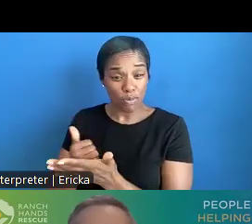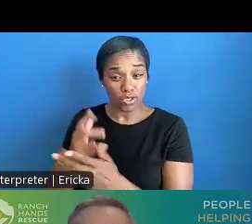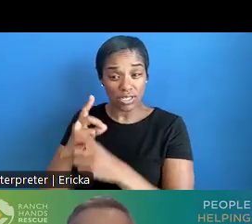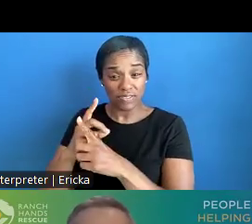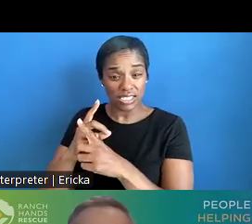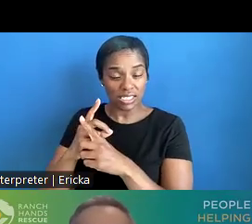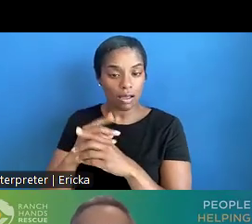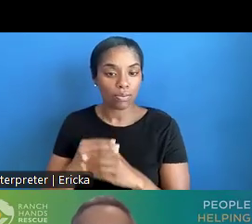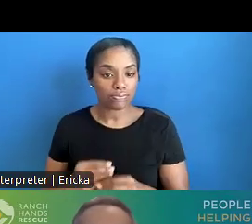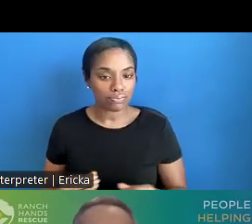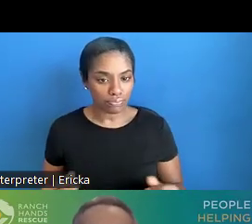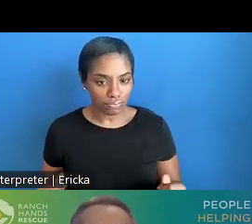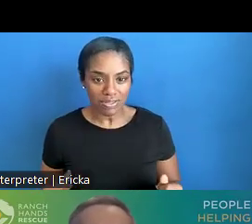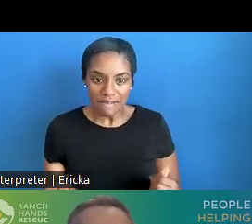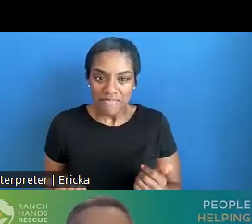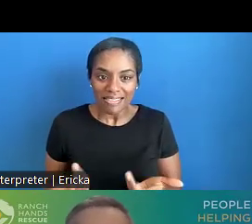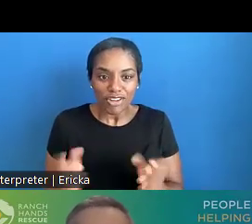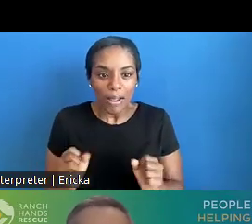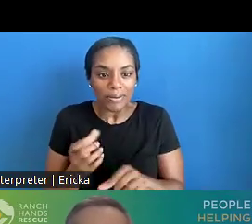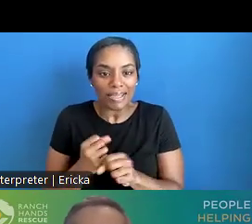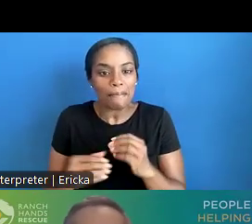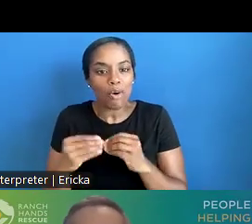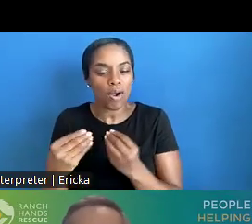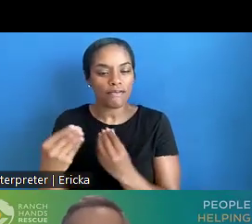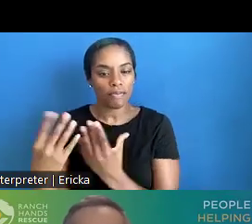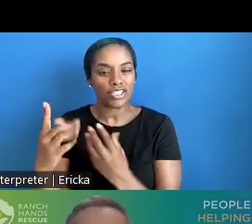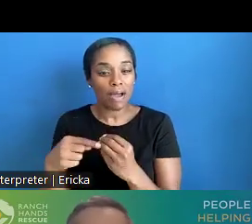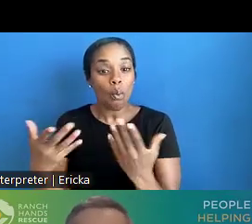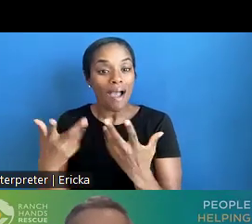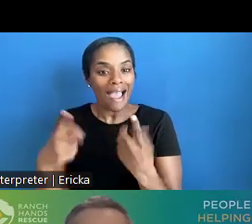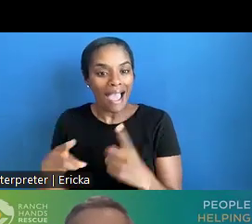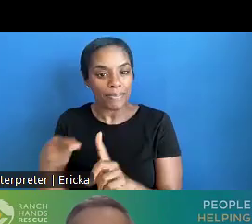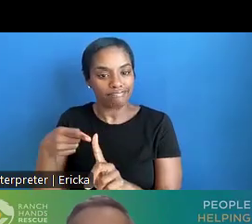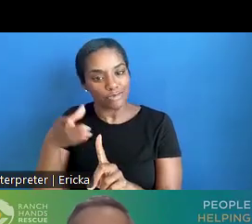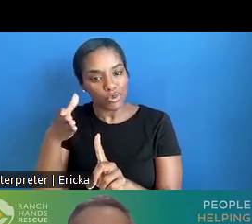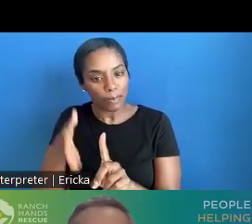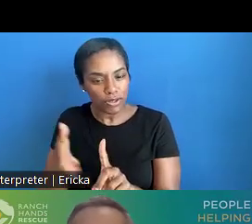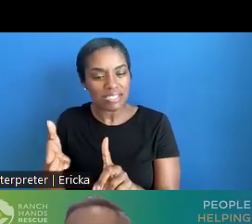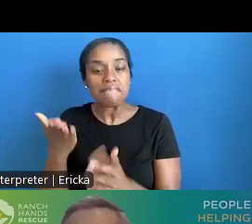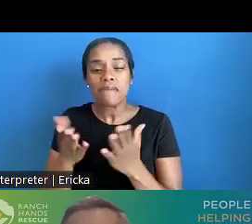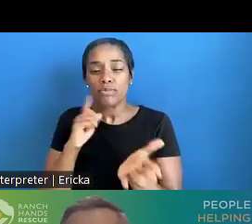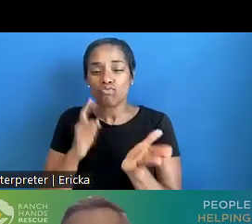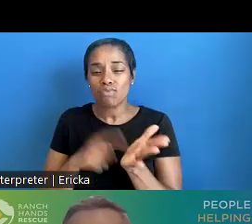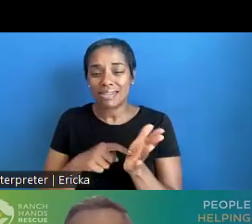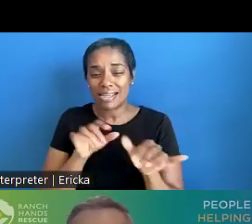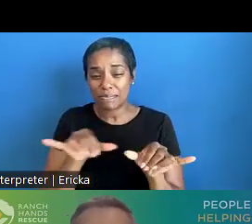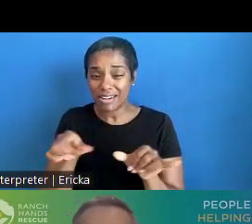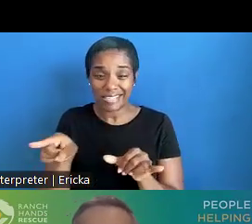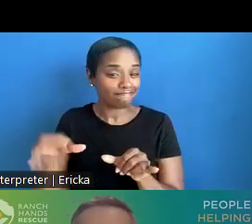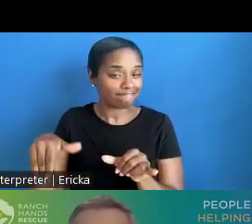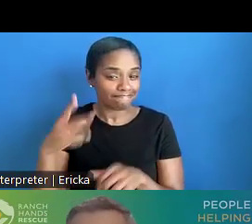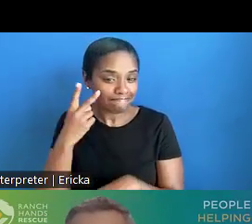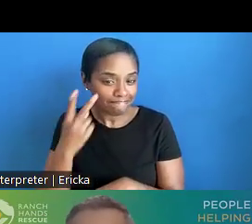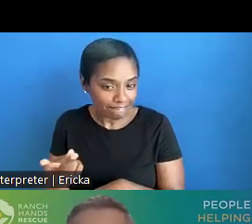beneficial information about what happened to the individual. And you may recognize a pattern that they have yet to recognize. So